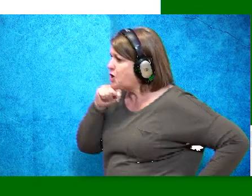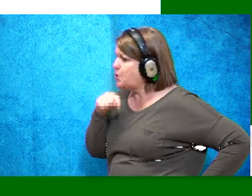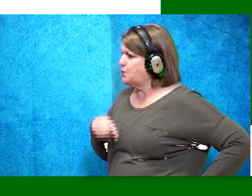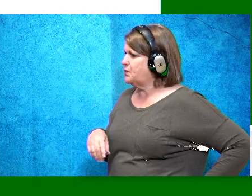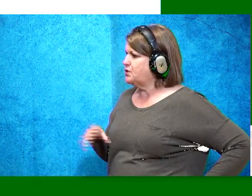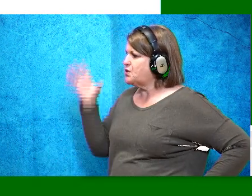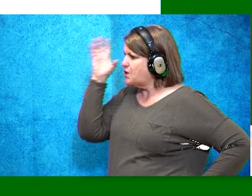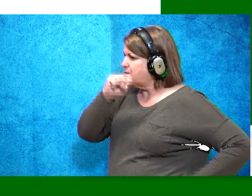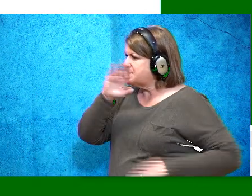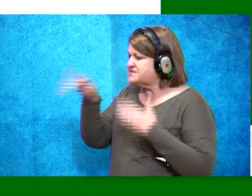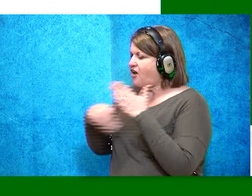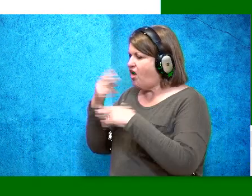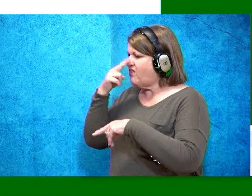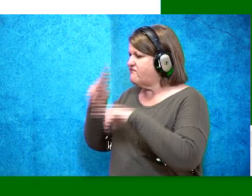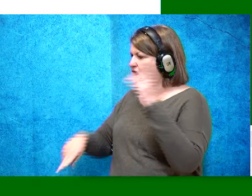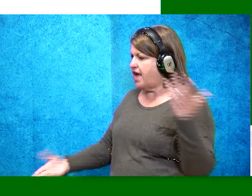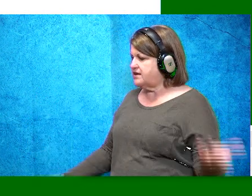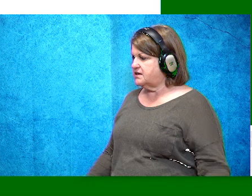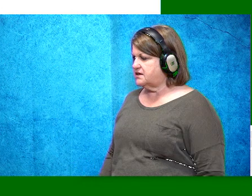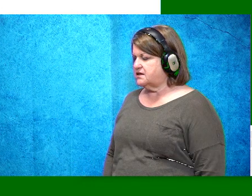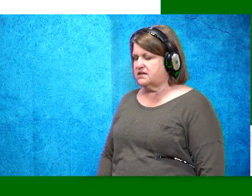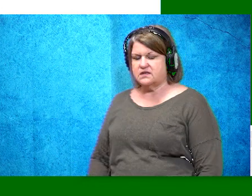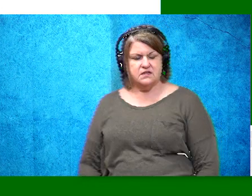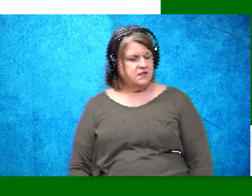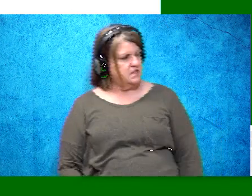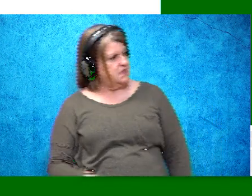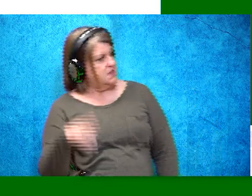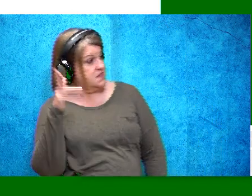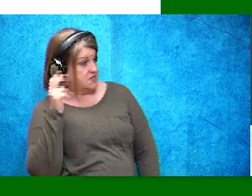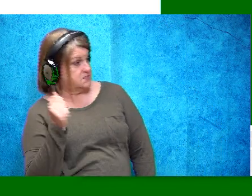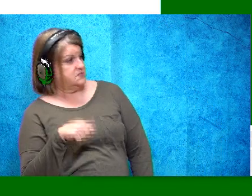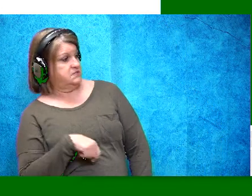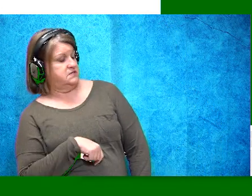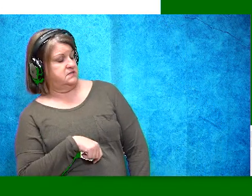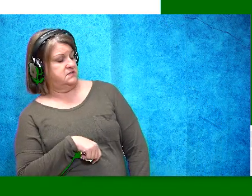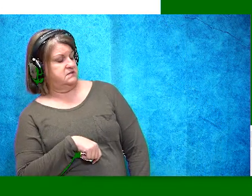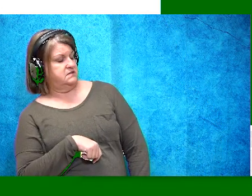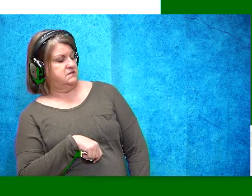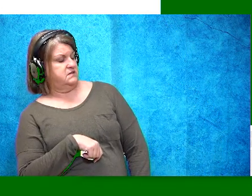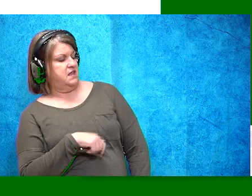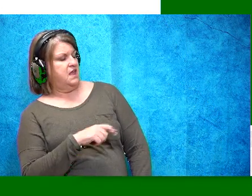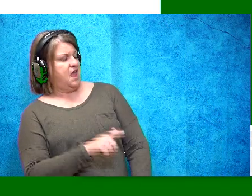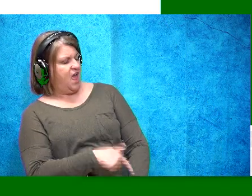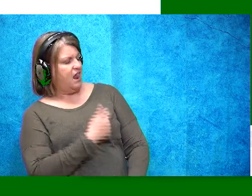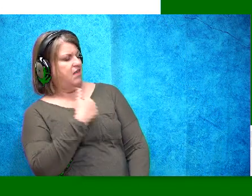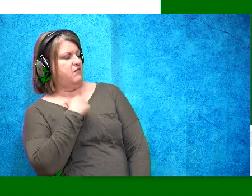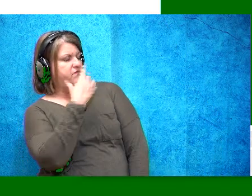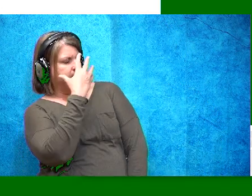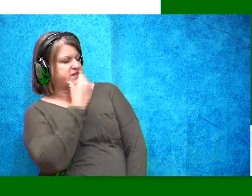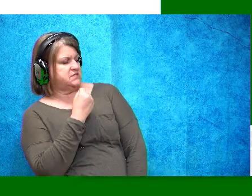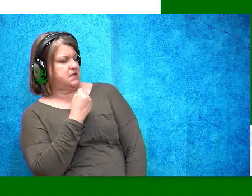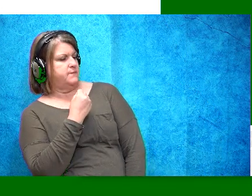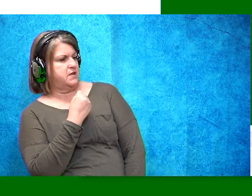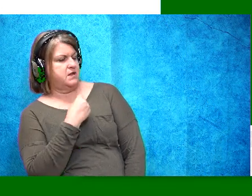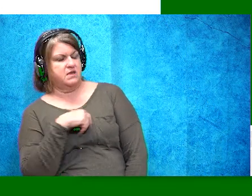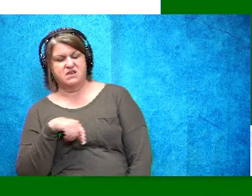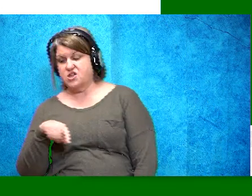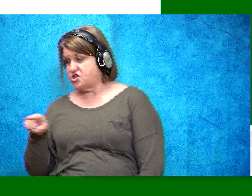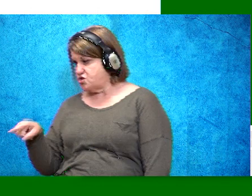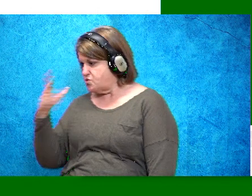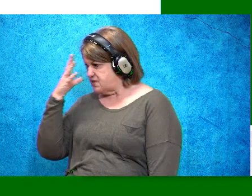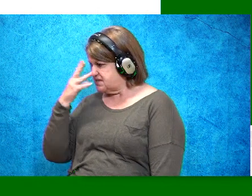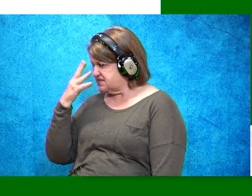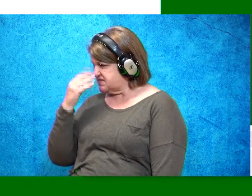the fun. Listen, Frog, said Toad. How long have I been asleep? You have been asleep since November,